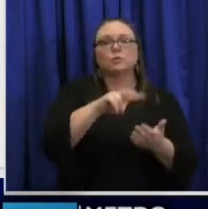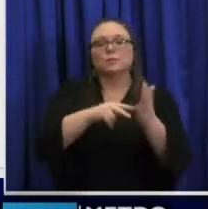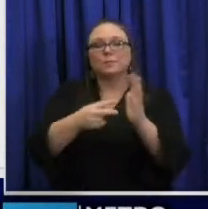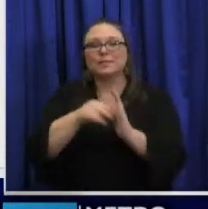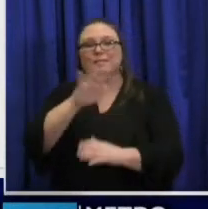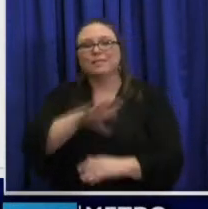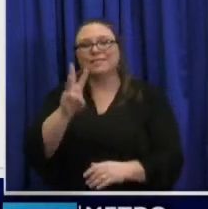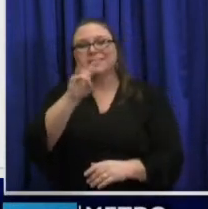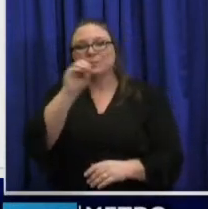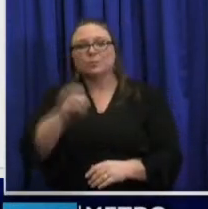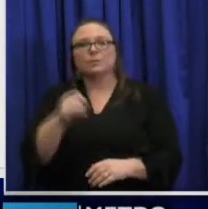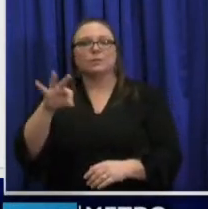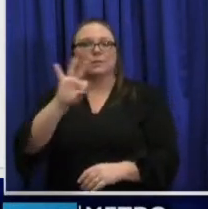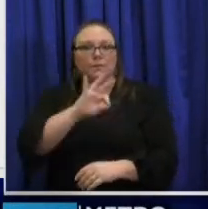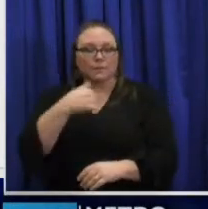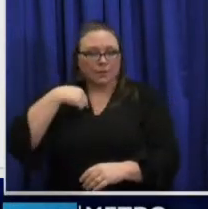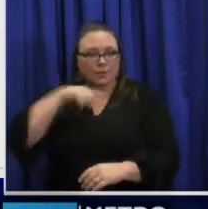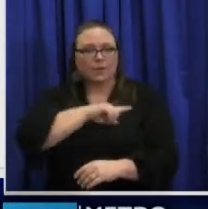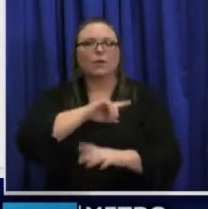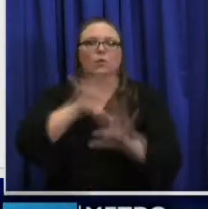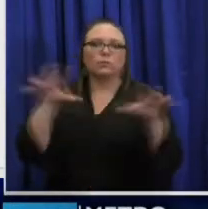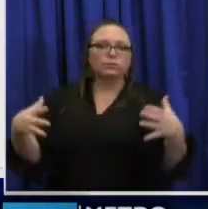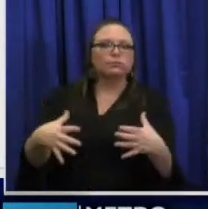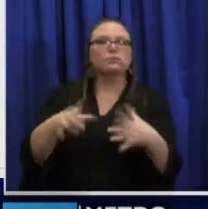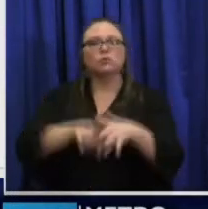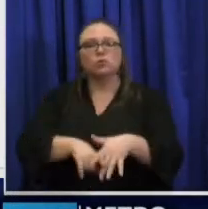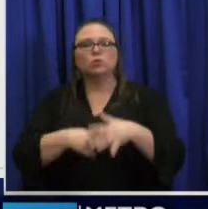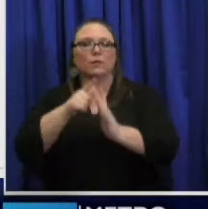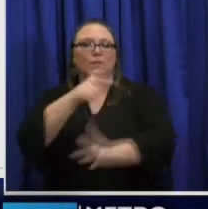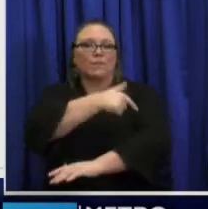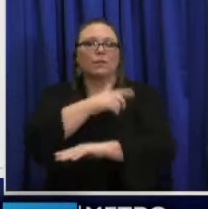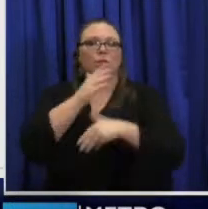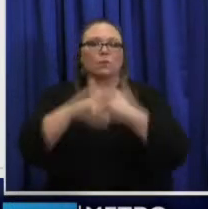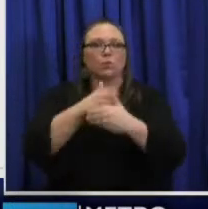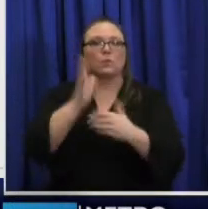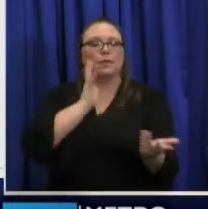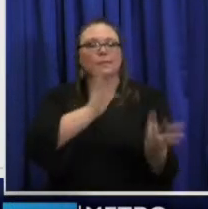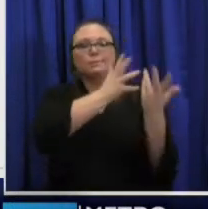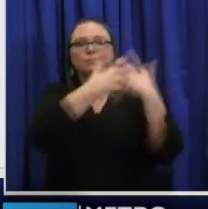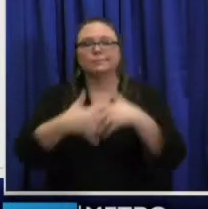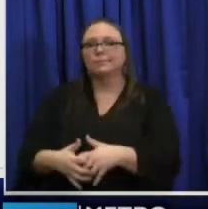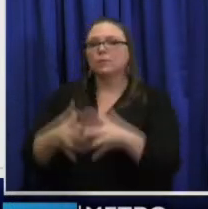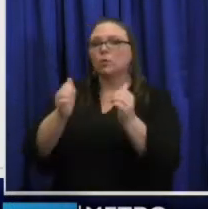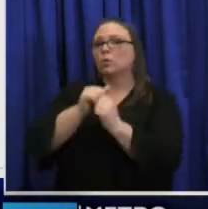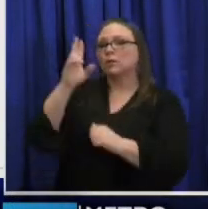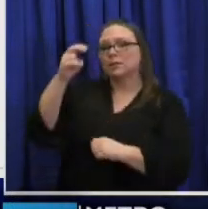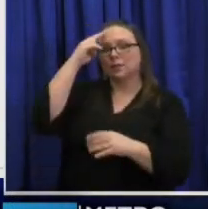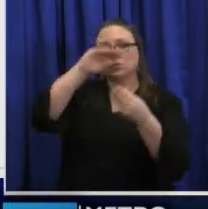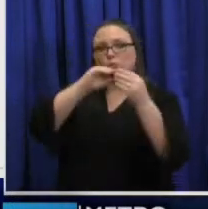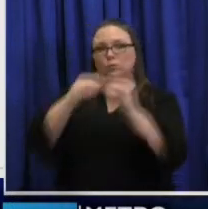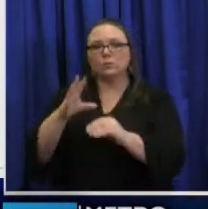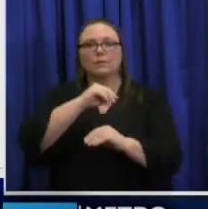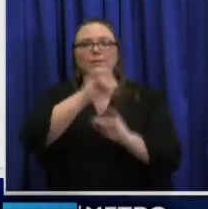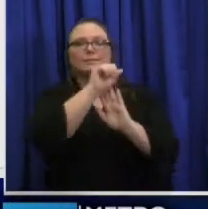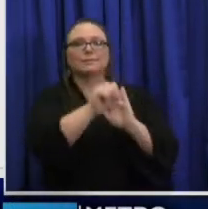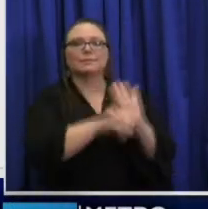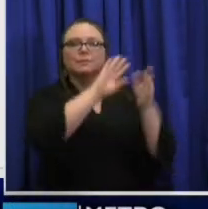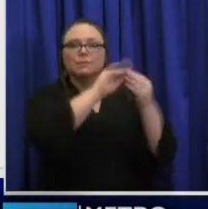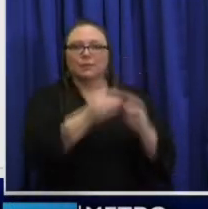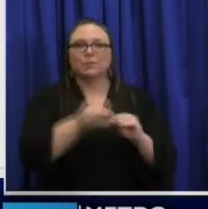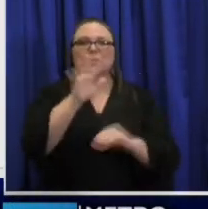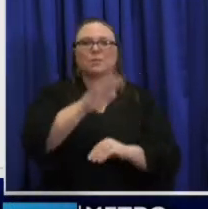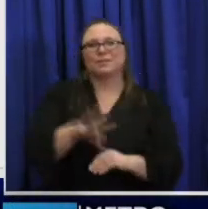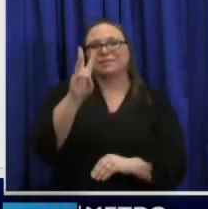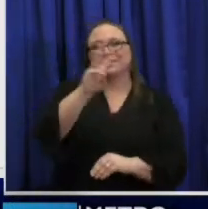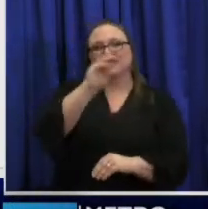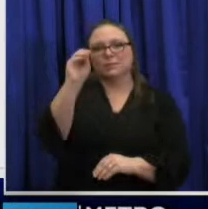of our population has started a vaccination program. This is exactly in line with the national numbers as well as the state numbers, where about